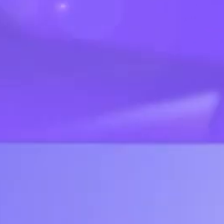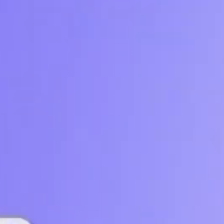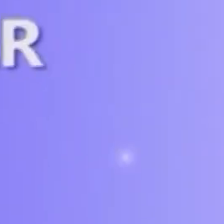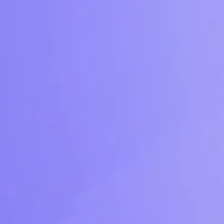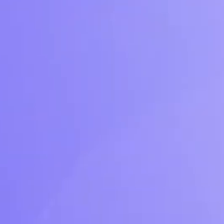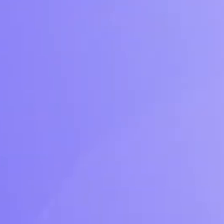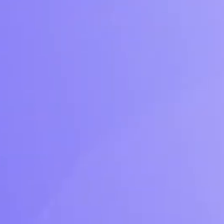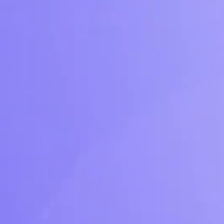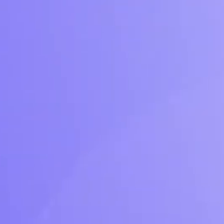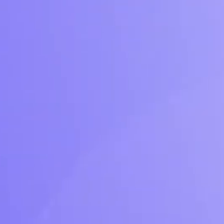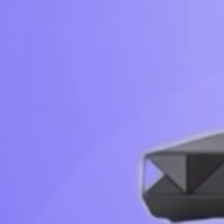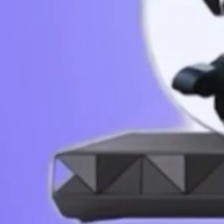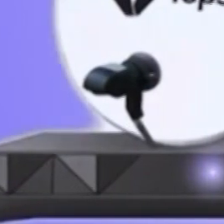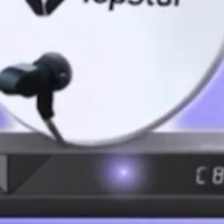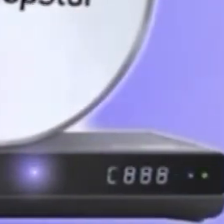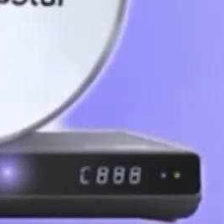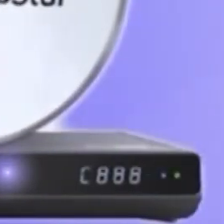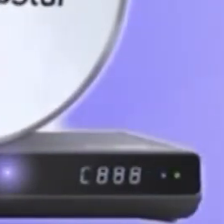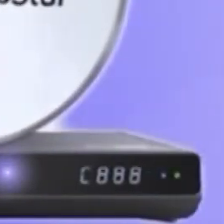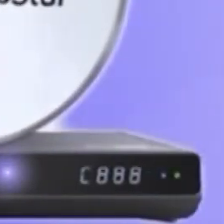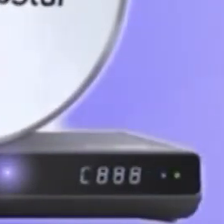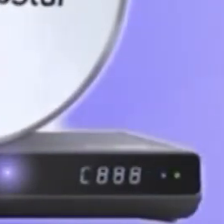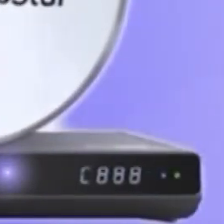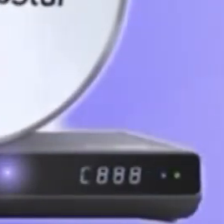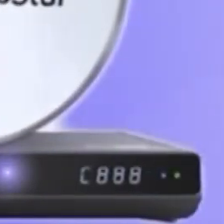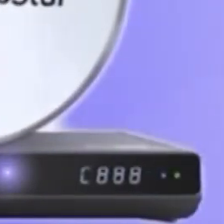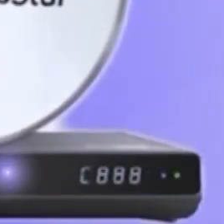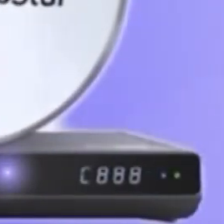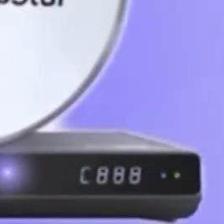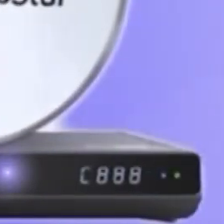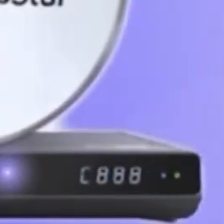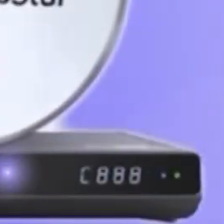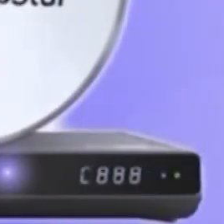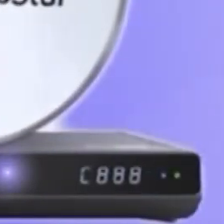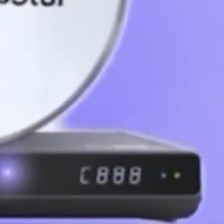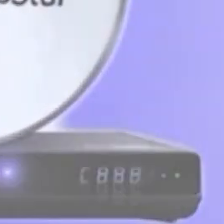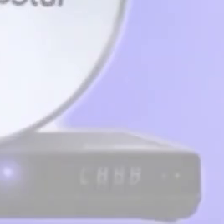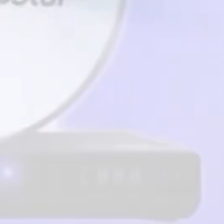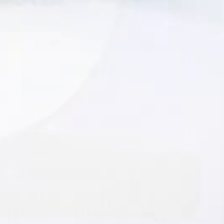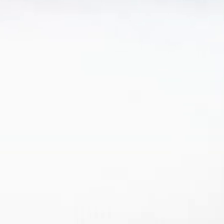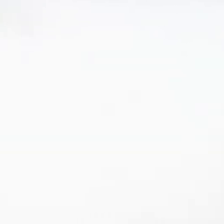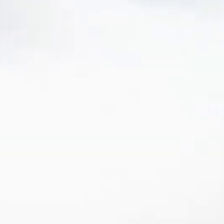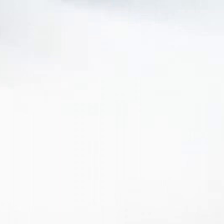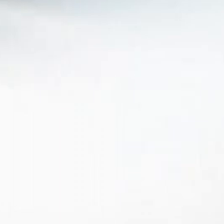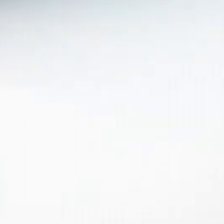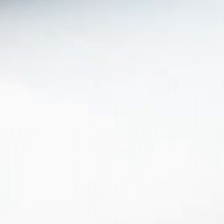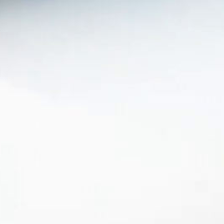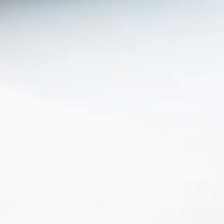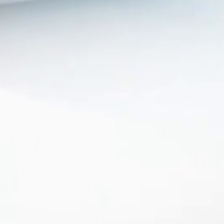Topstar channel, channel 6 DTT and channel 458 DTH.